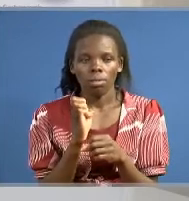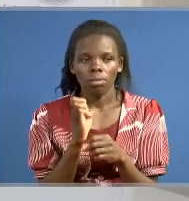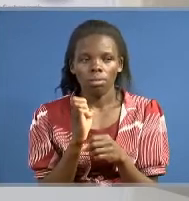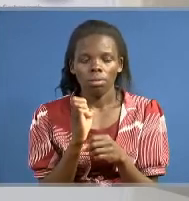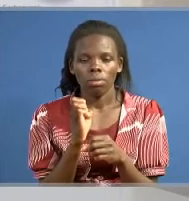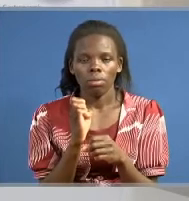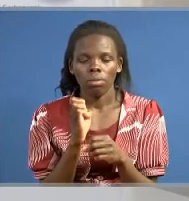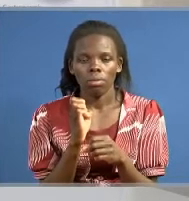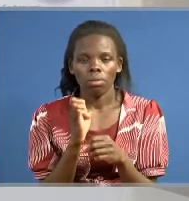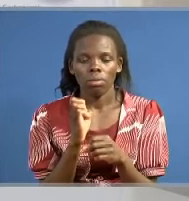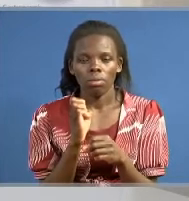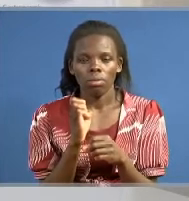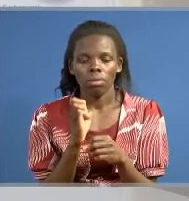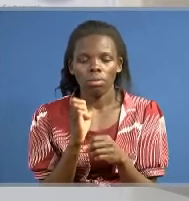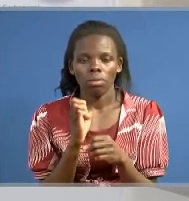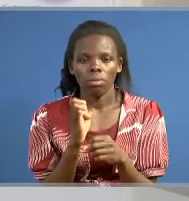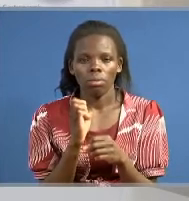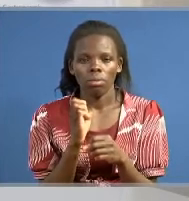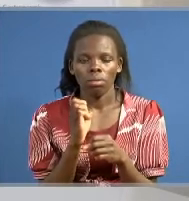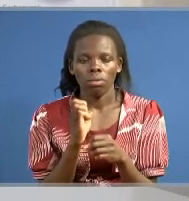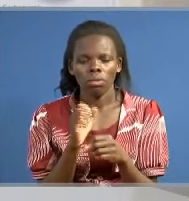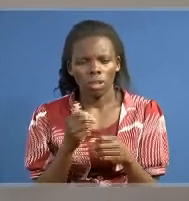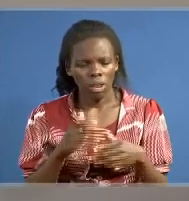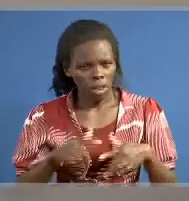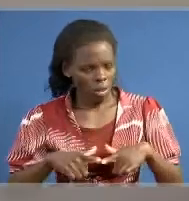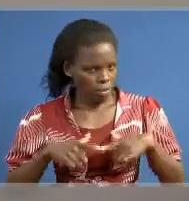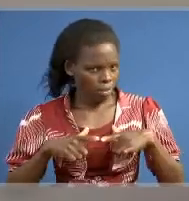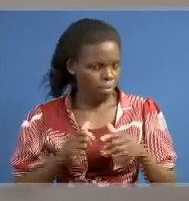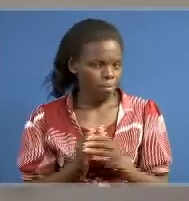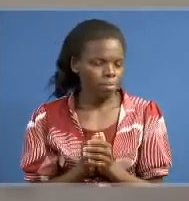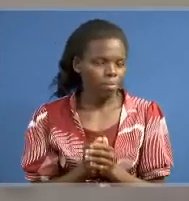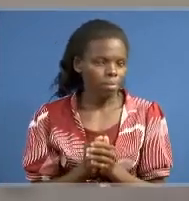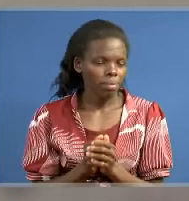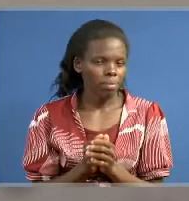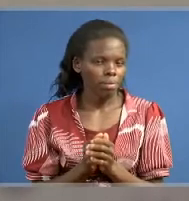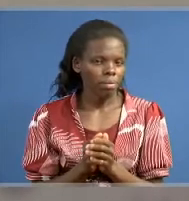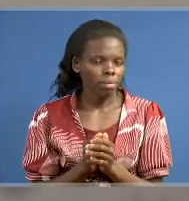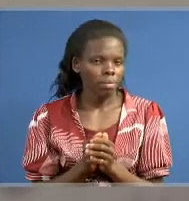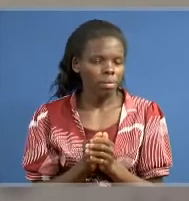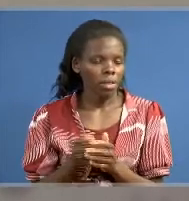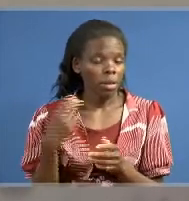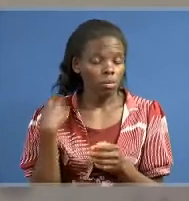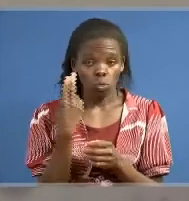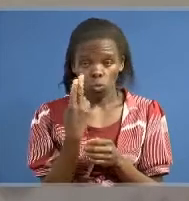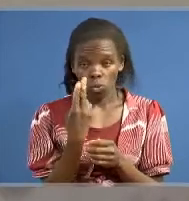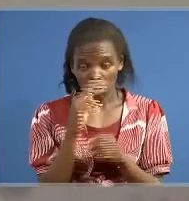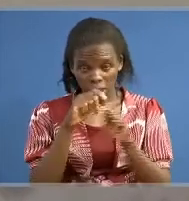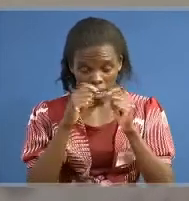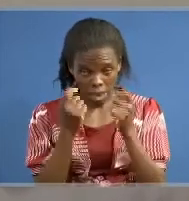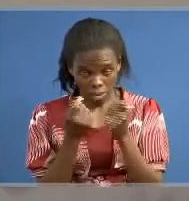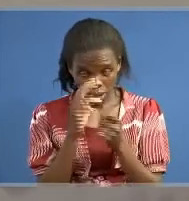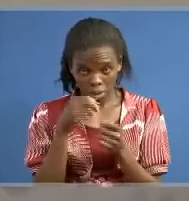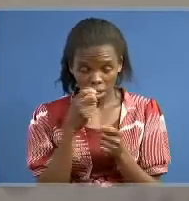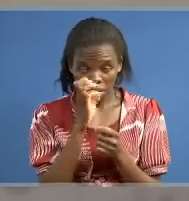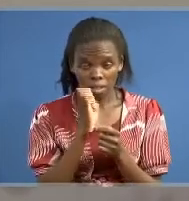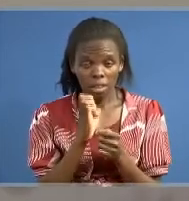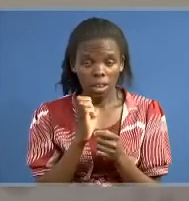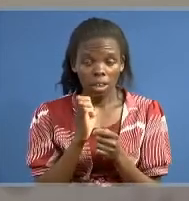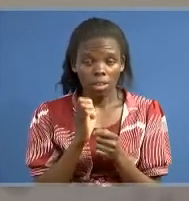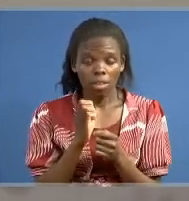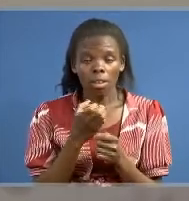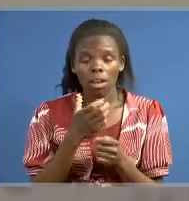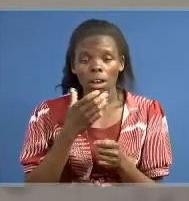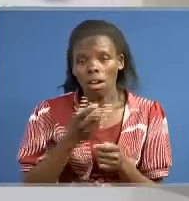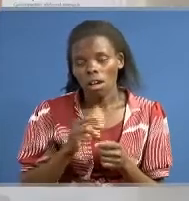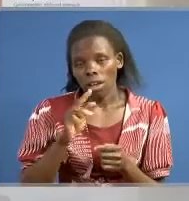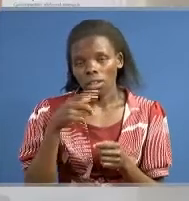insulin. These people require insulin for their survival. And then type 2 diabetes, more of what we used to call the adult